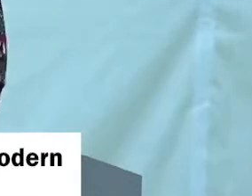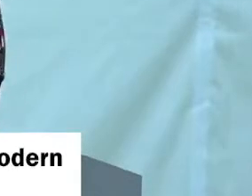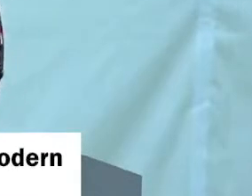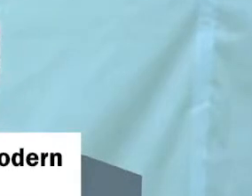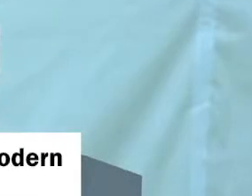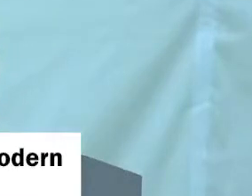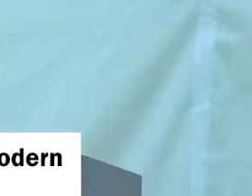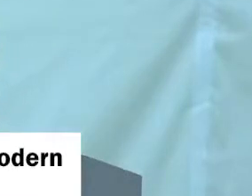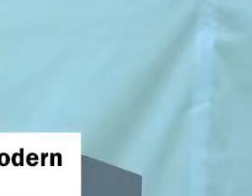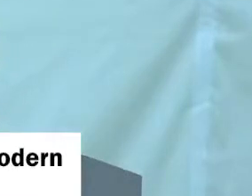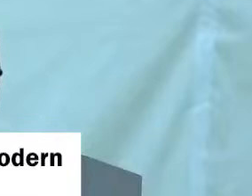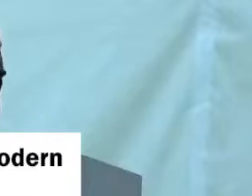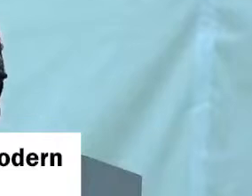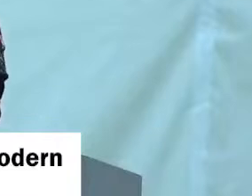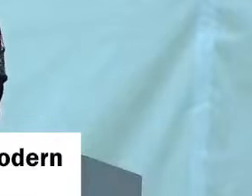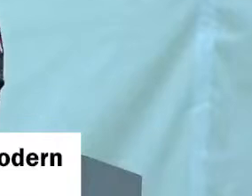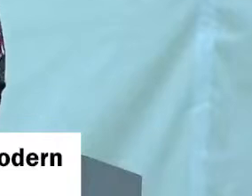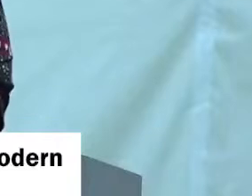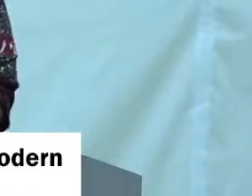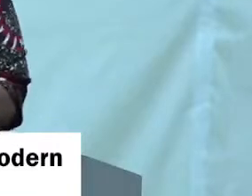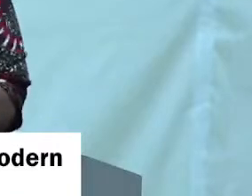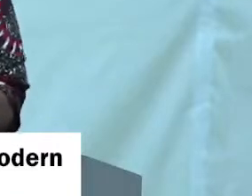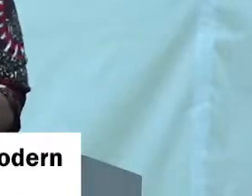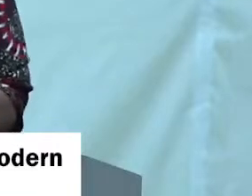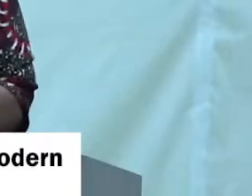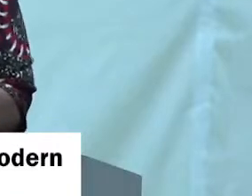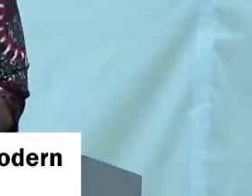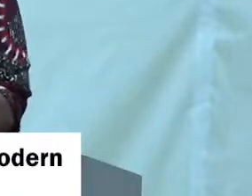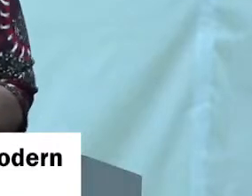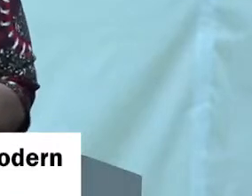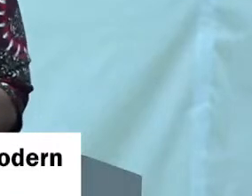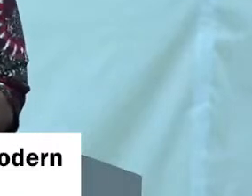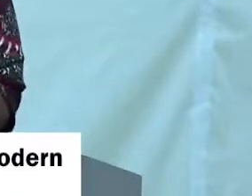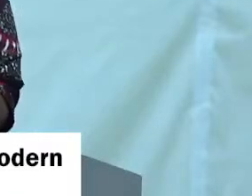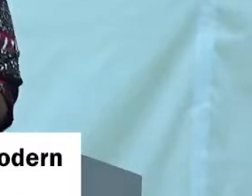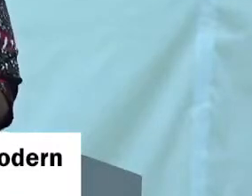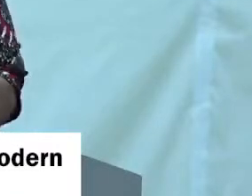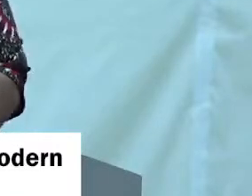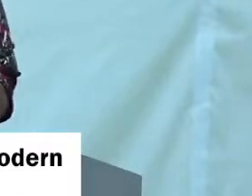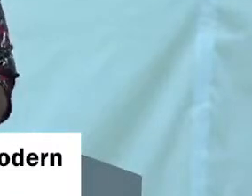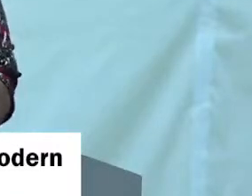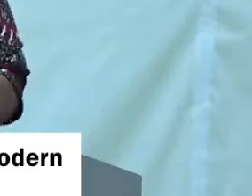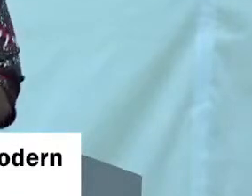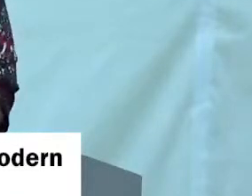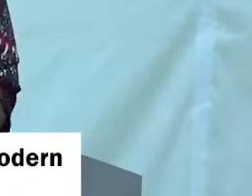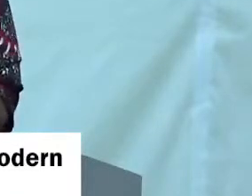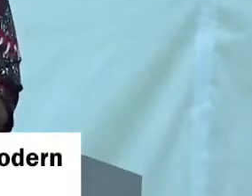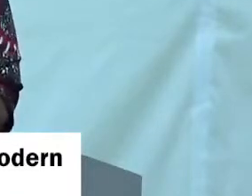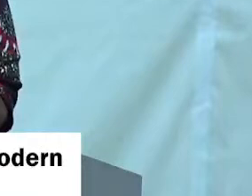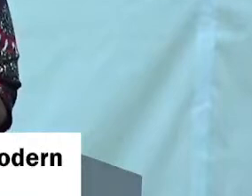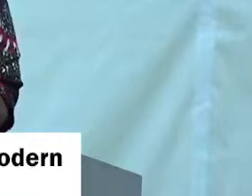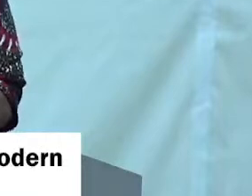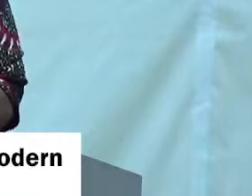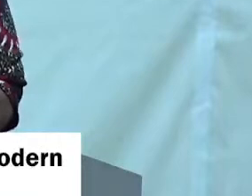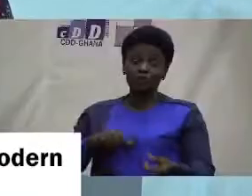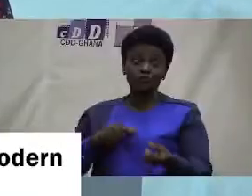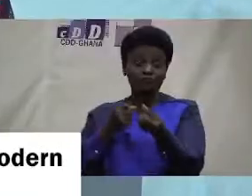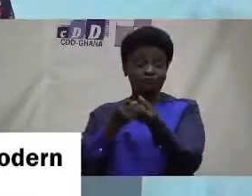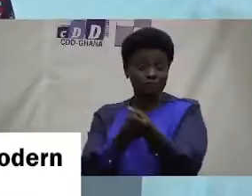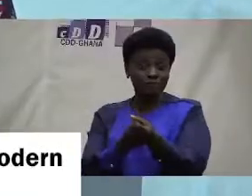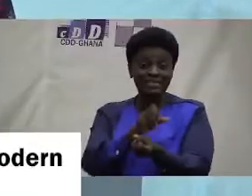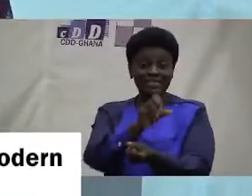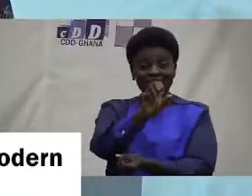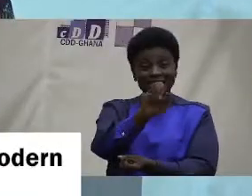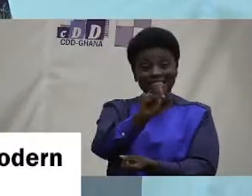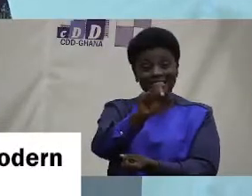This lecture is put together by CDD, the Center for Democratic Development Ghana, and proudly supported by